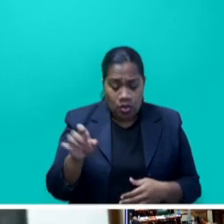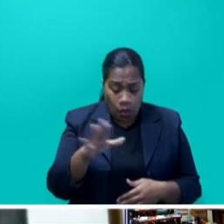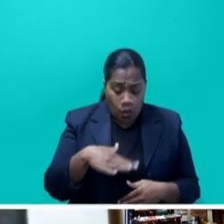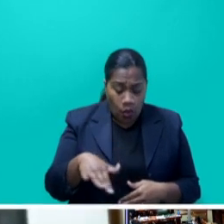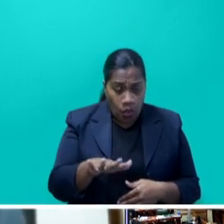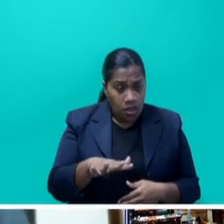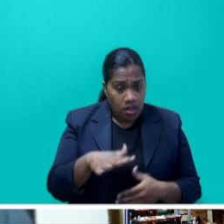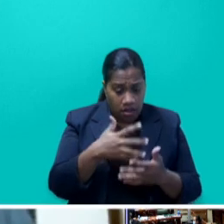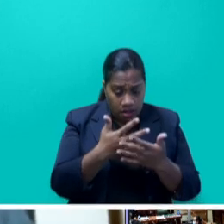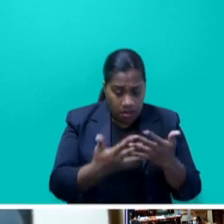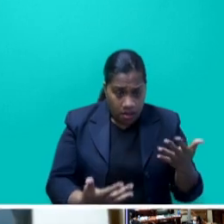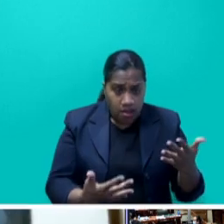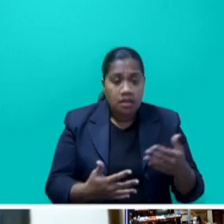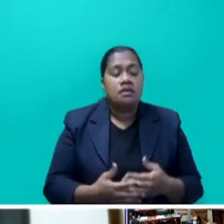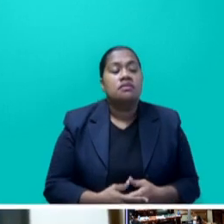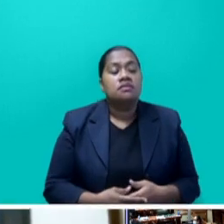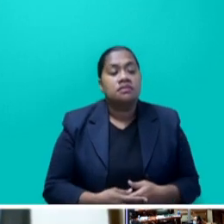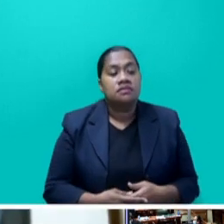in fact, have